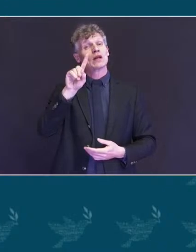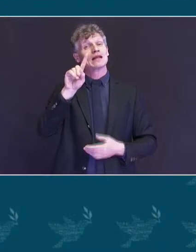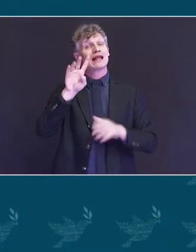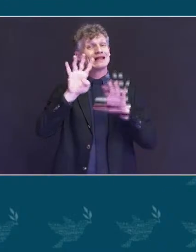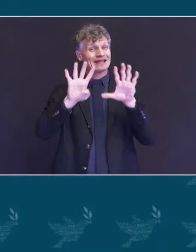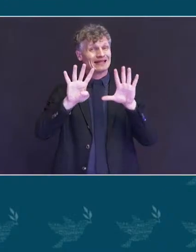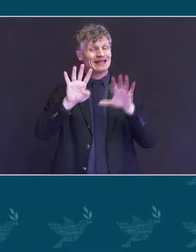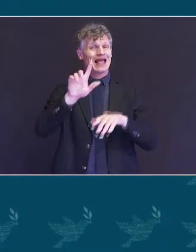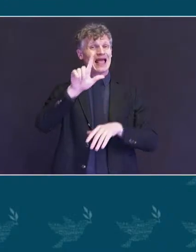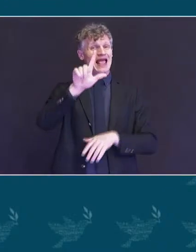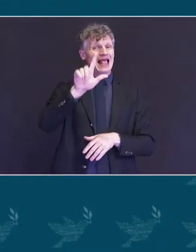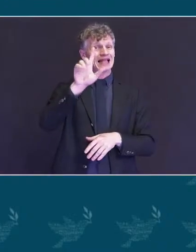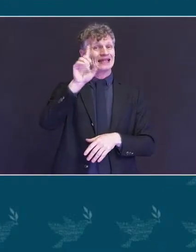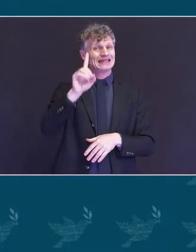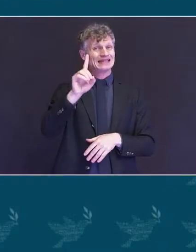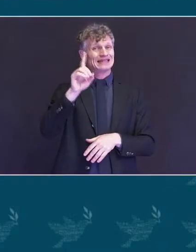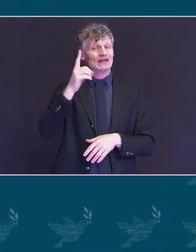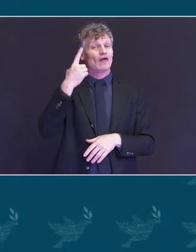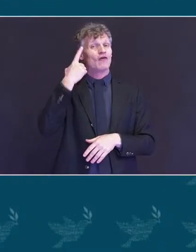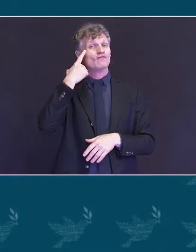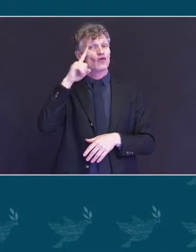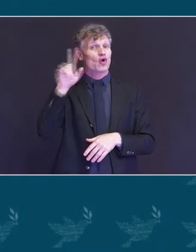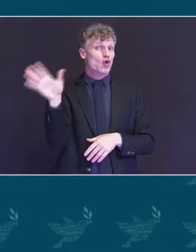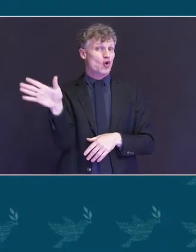a discussion on this, and